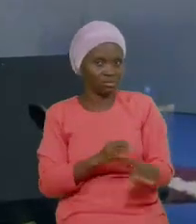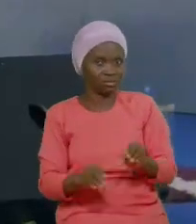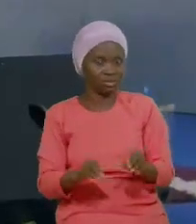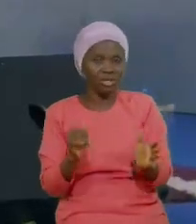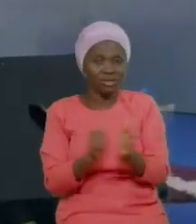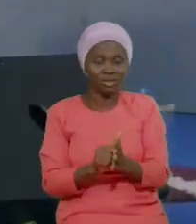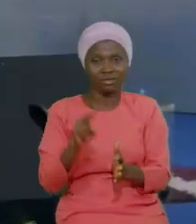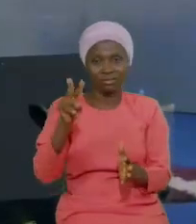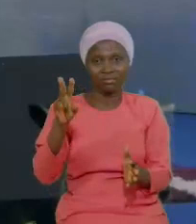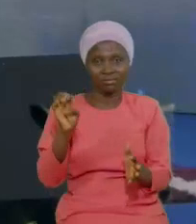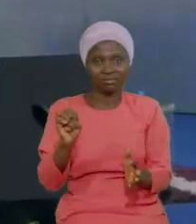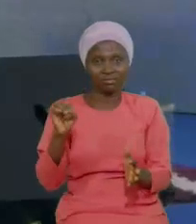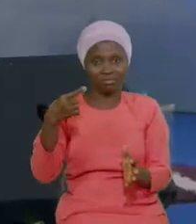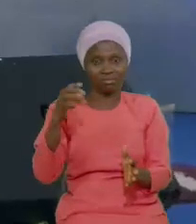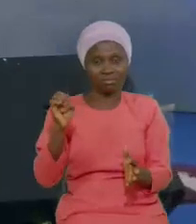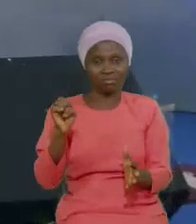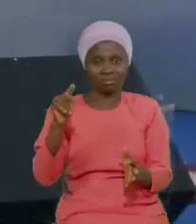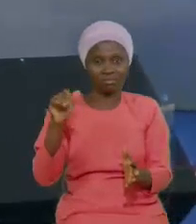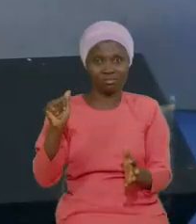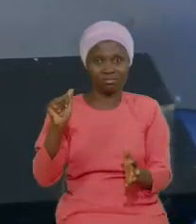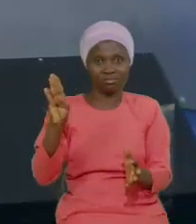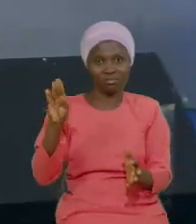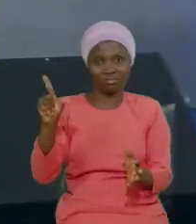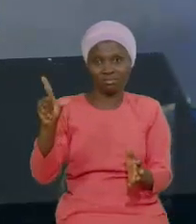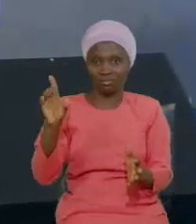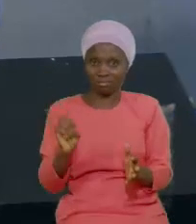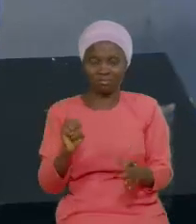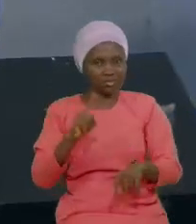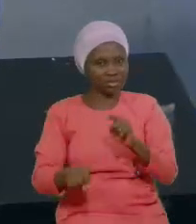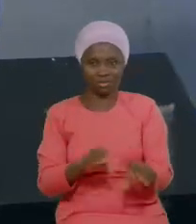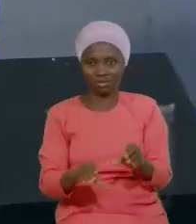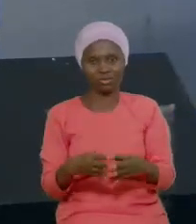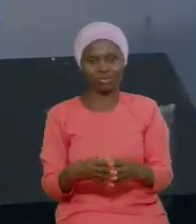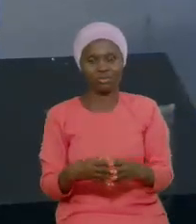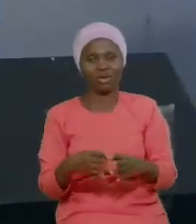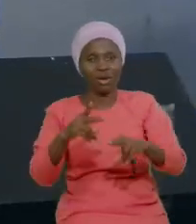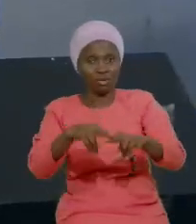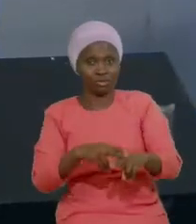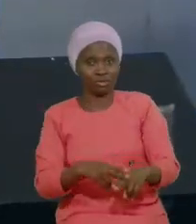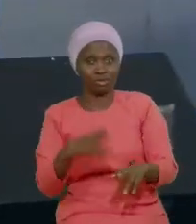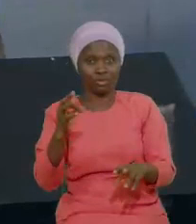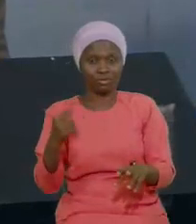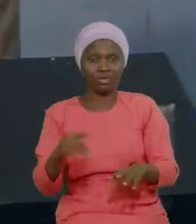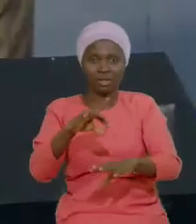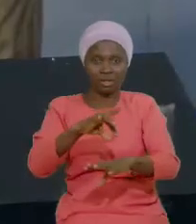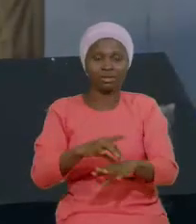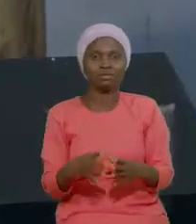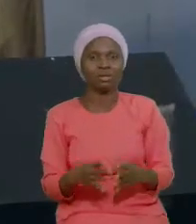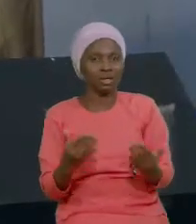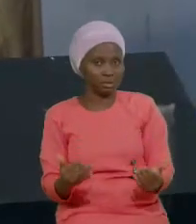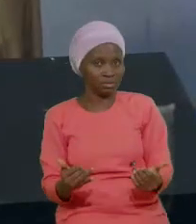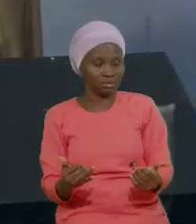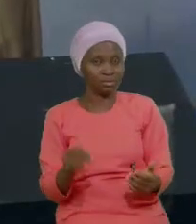achieve. The salt of the earth. Now, vegetable is good.